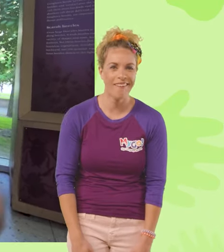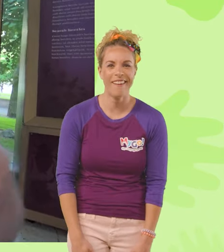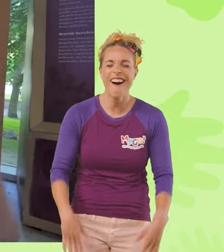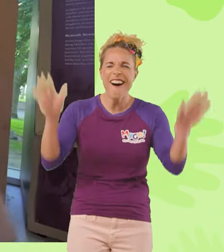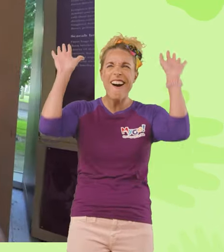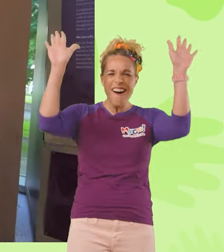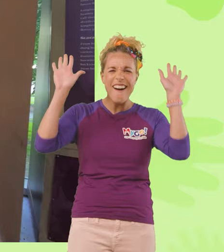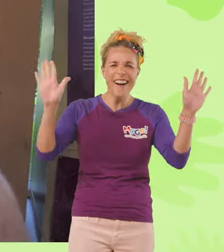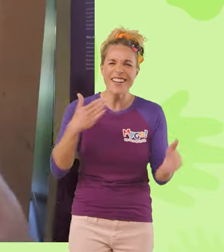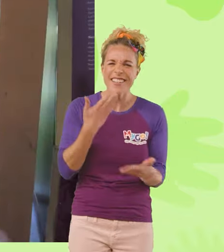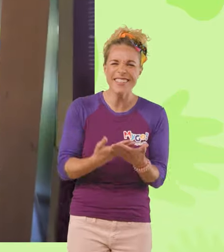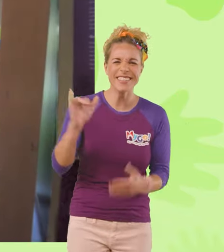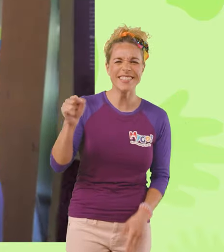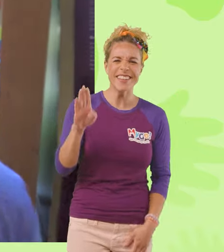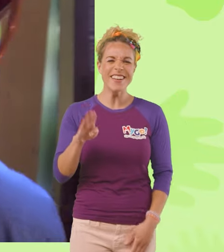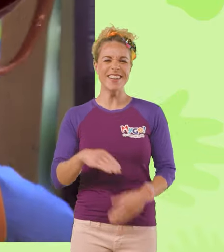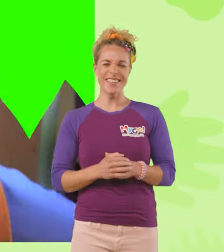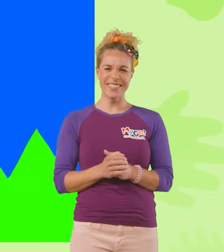That was awesome. Good job.